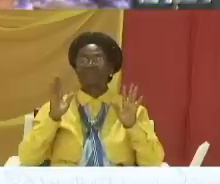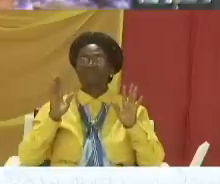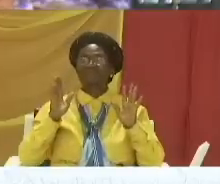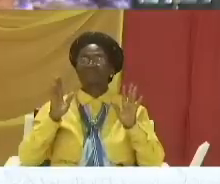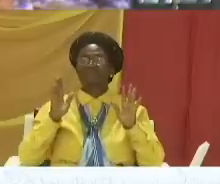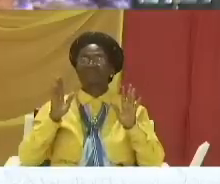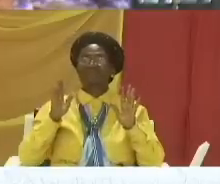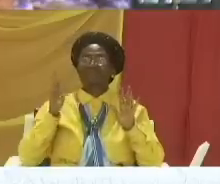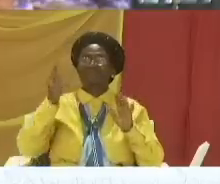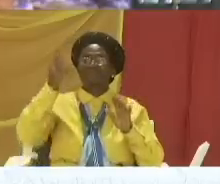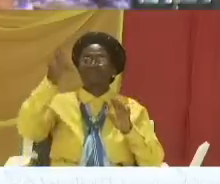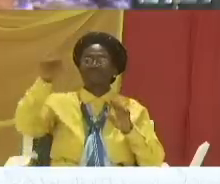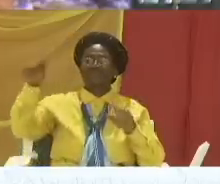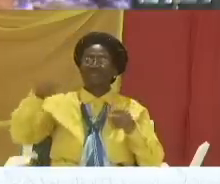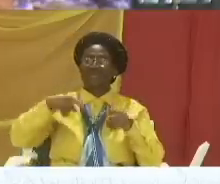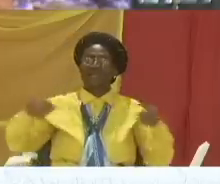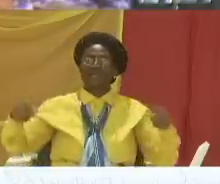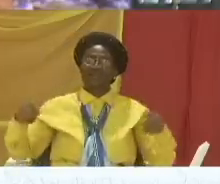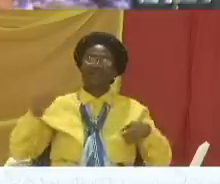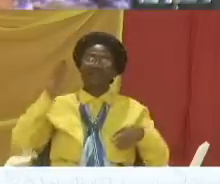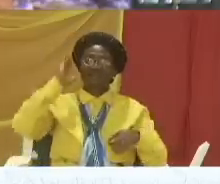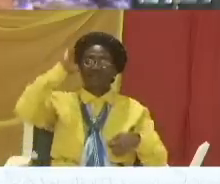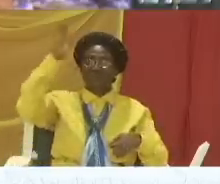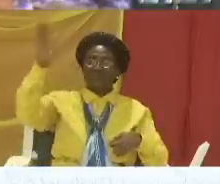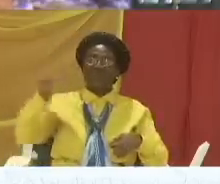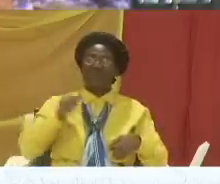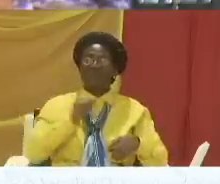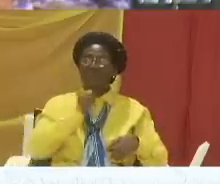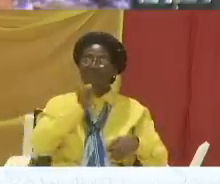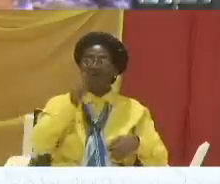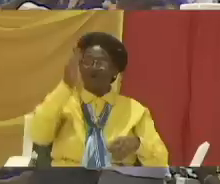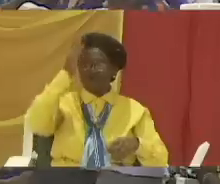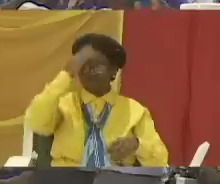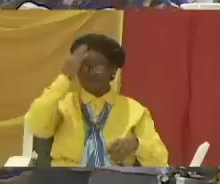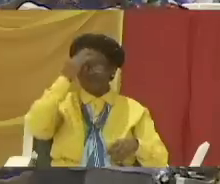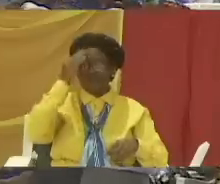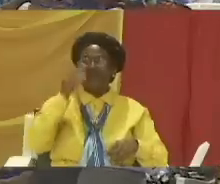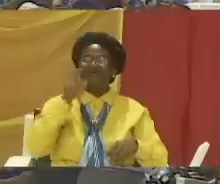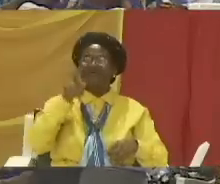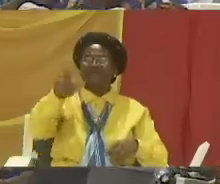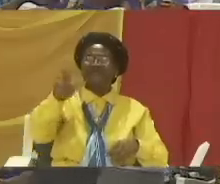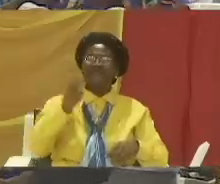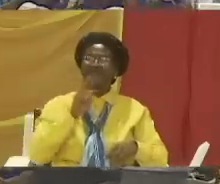the enemy won't know you are pregnant until you have delivered.